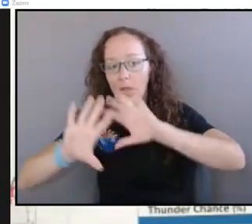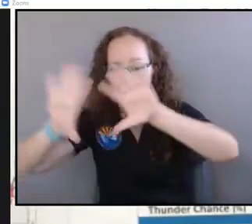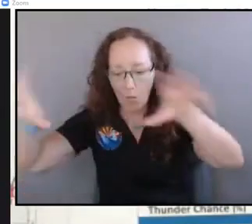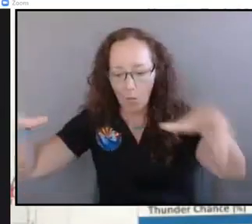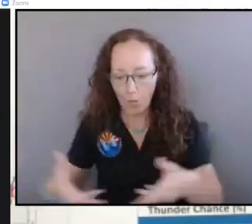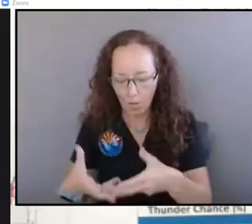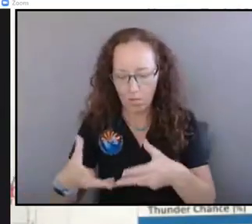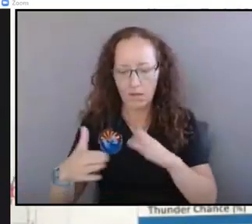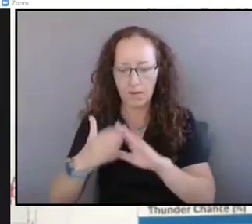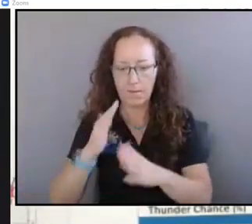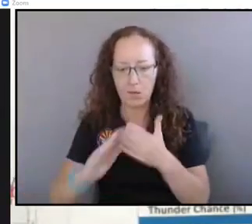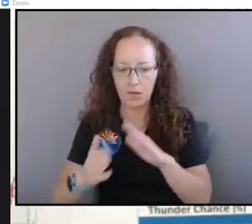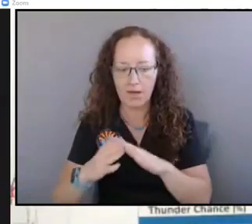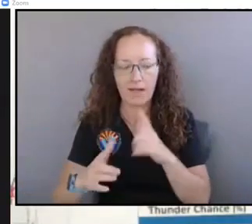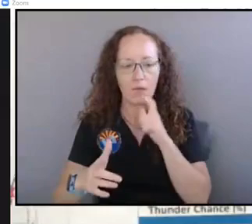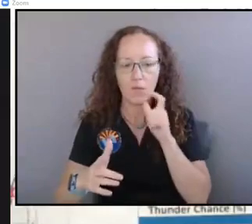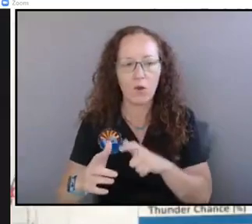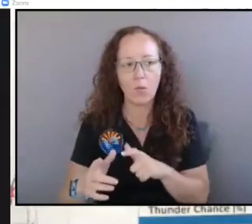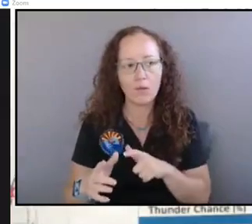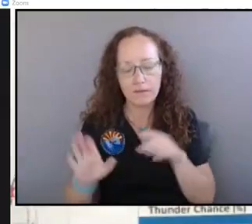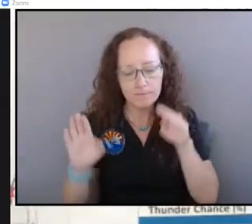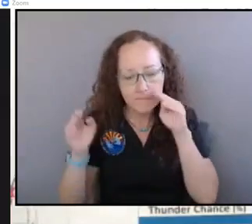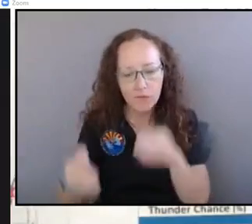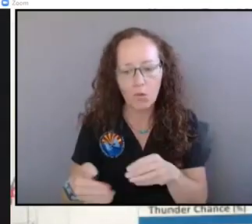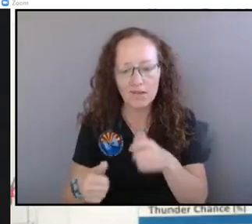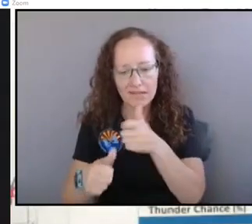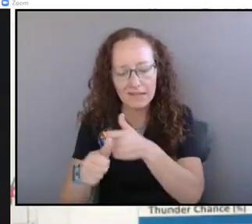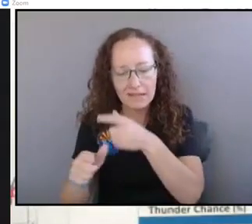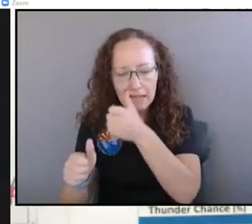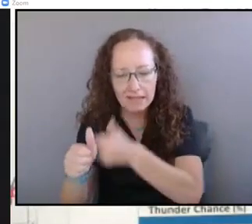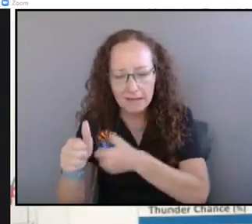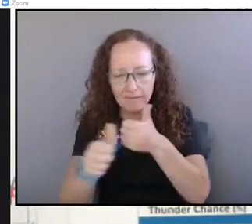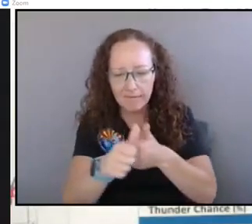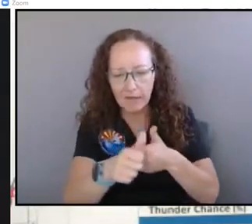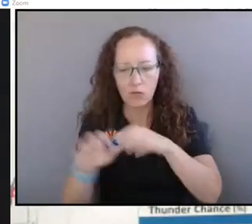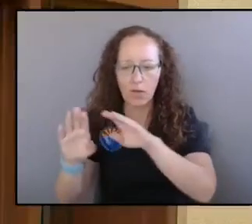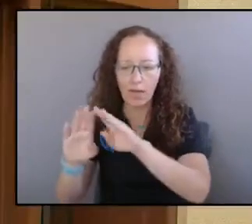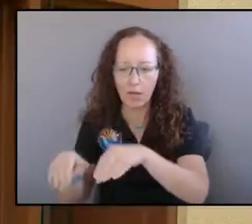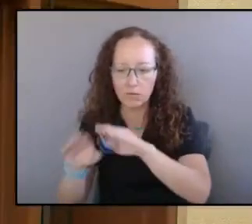your question, and any other questions, I'll be happy to answer.